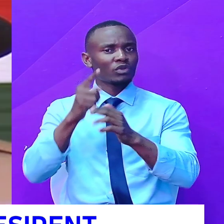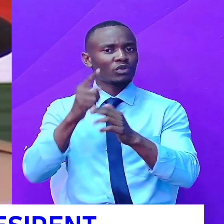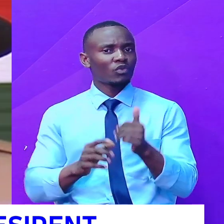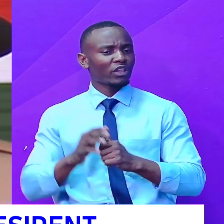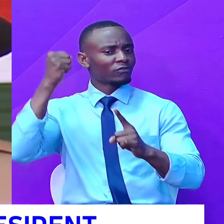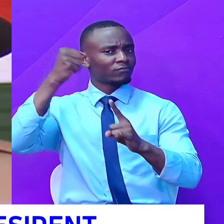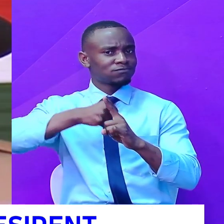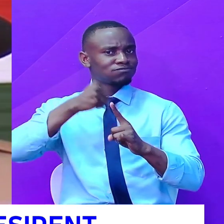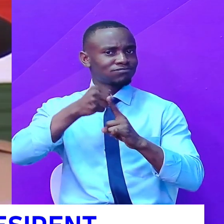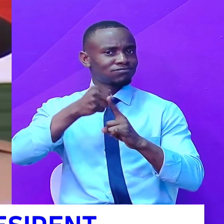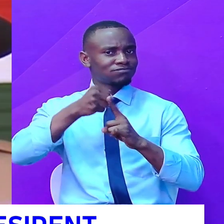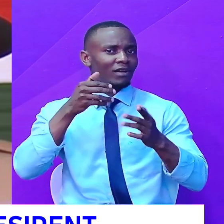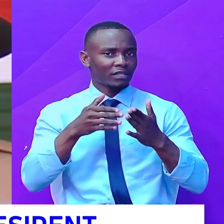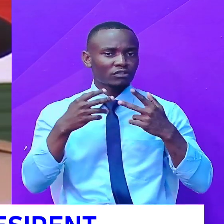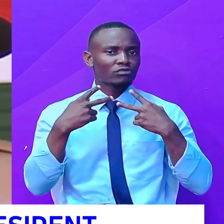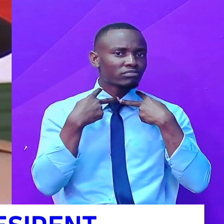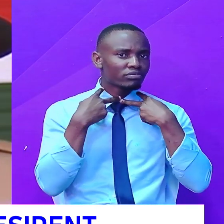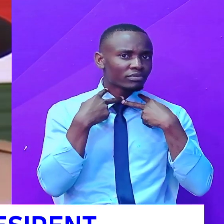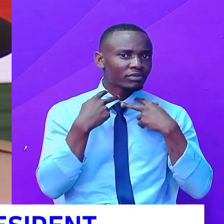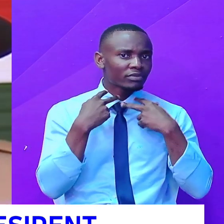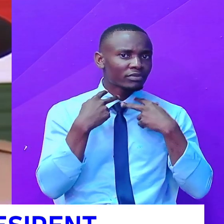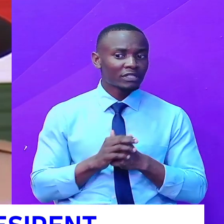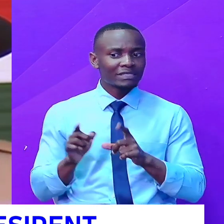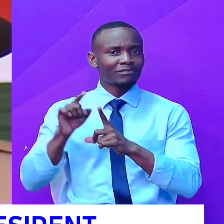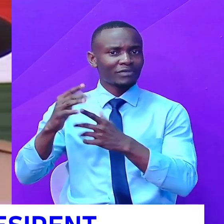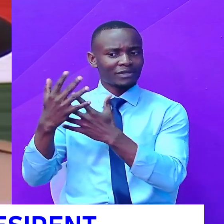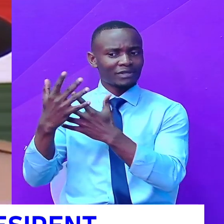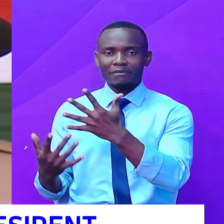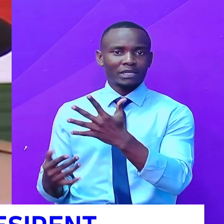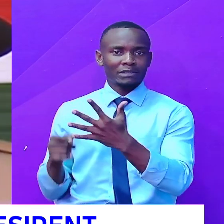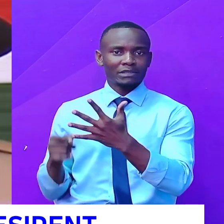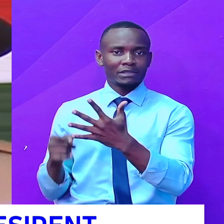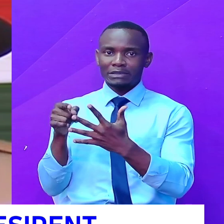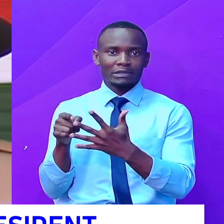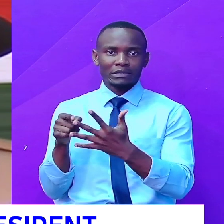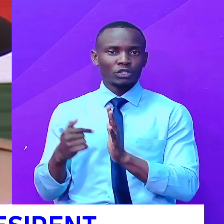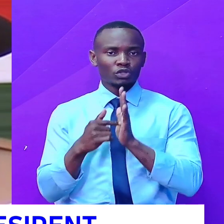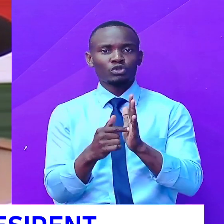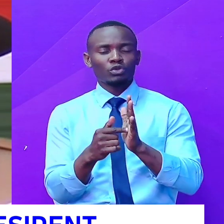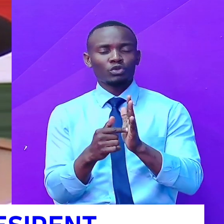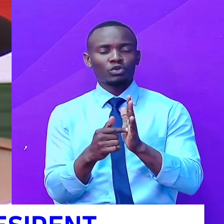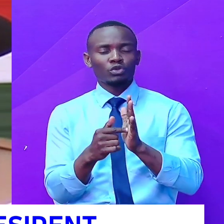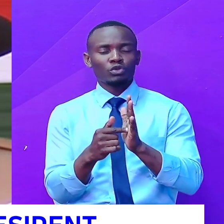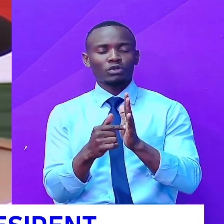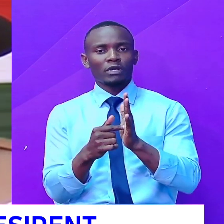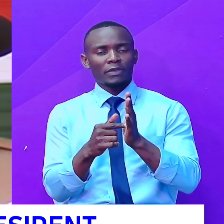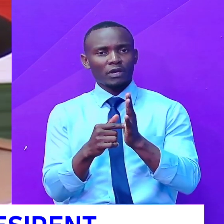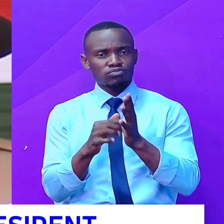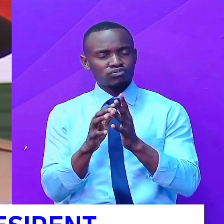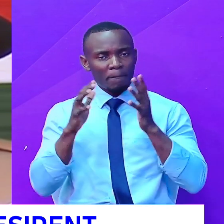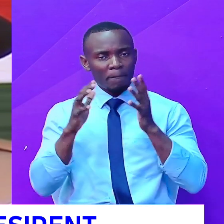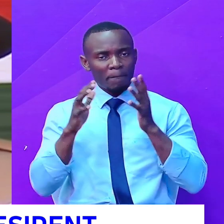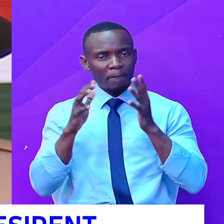blood and sweat, they wrote a great page in the glorious history of liberation.